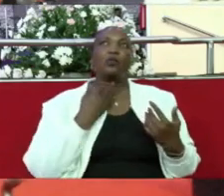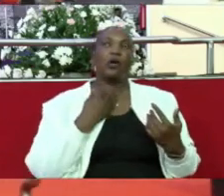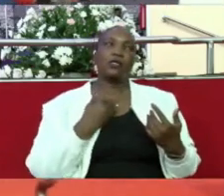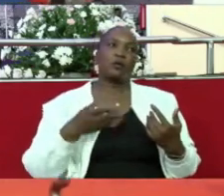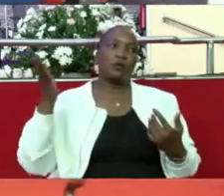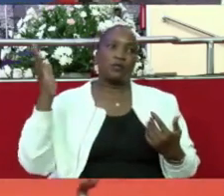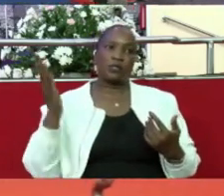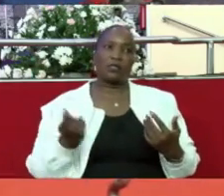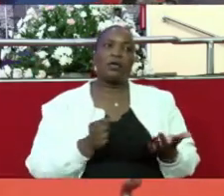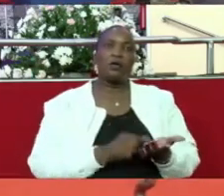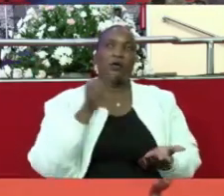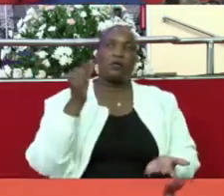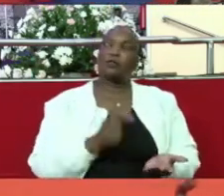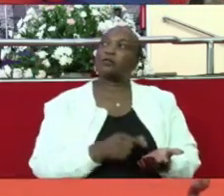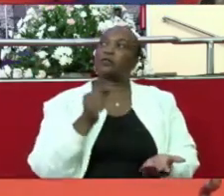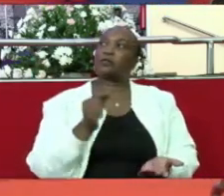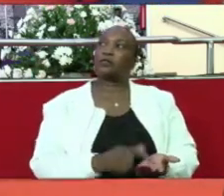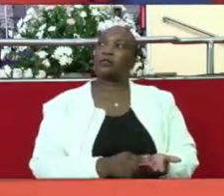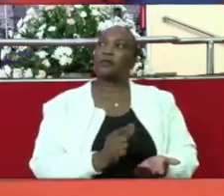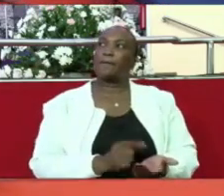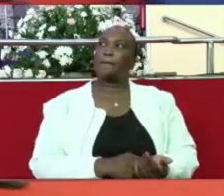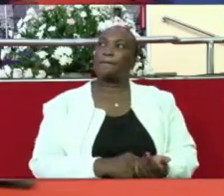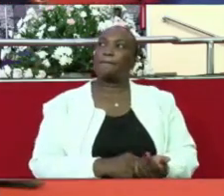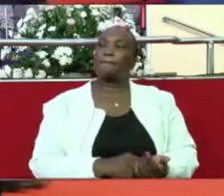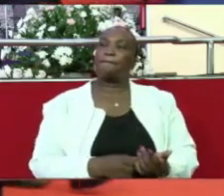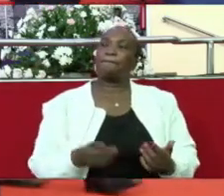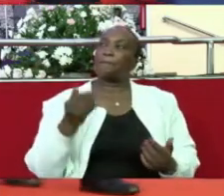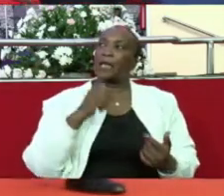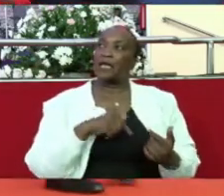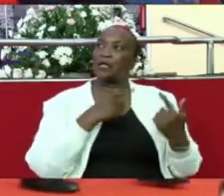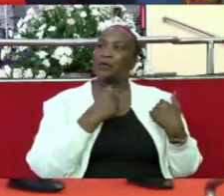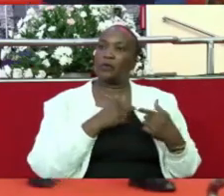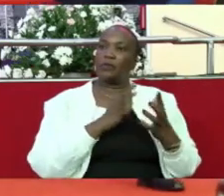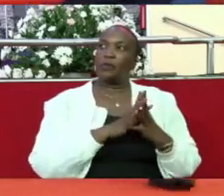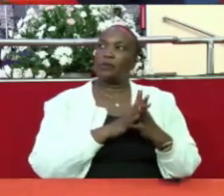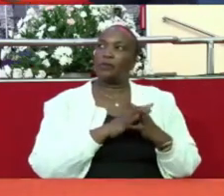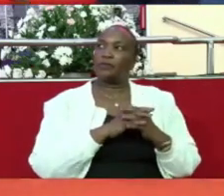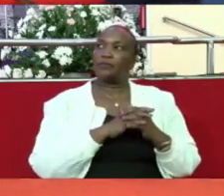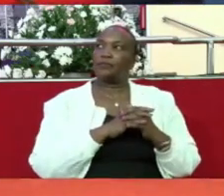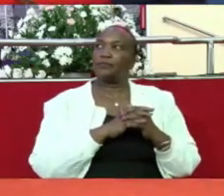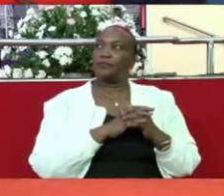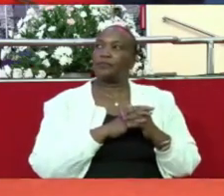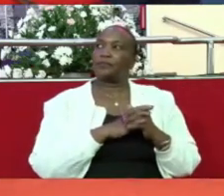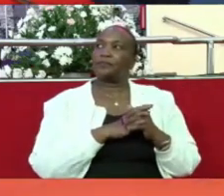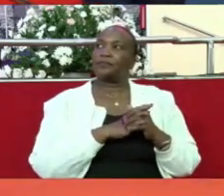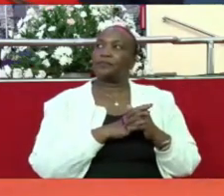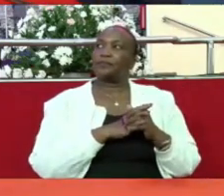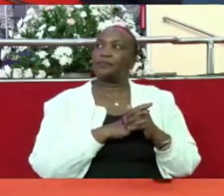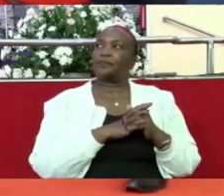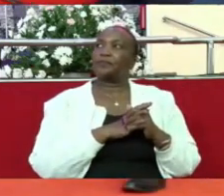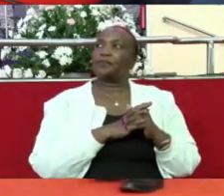here and say that grace, before it is withdrawn, I want to be made whole of